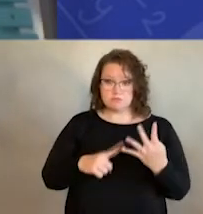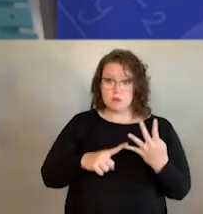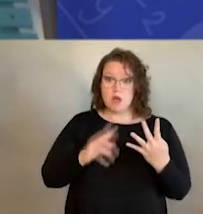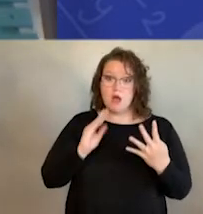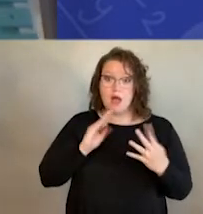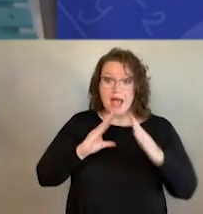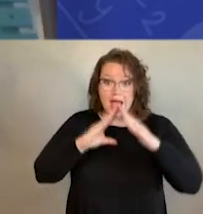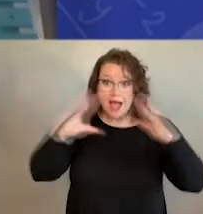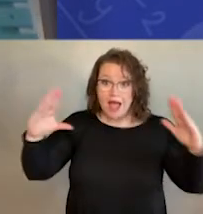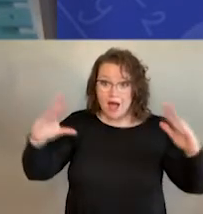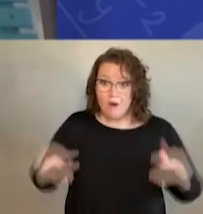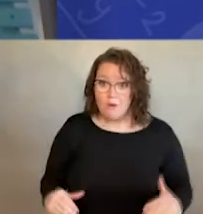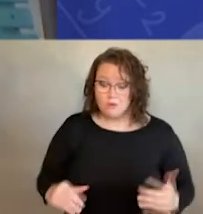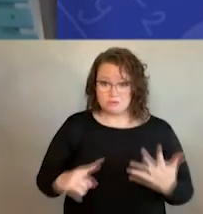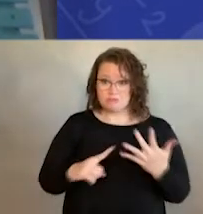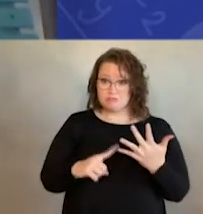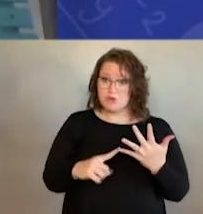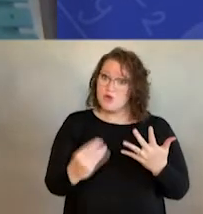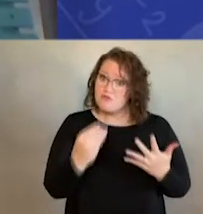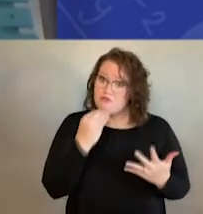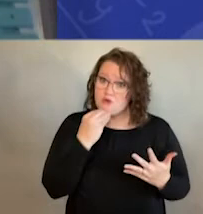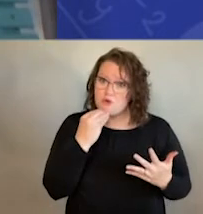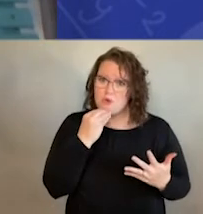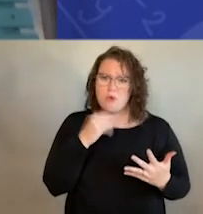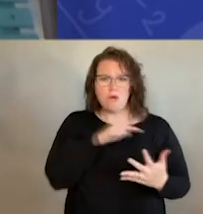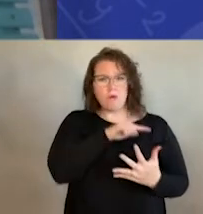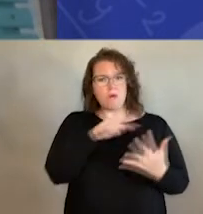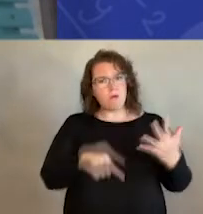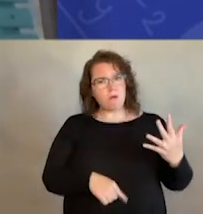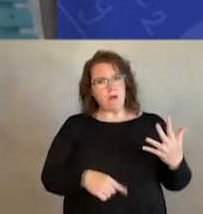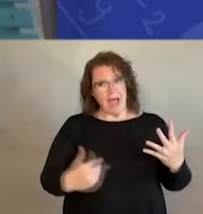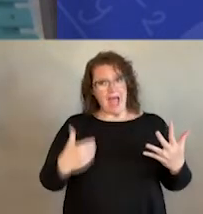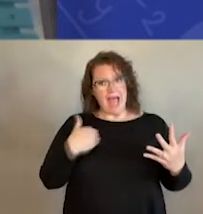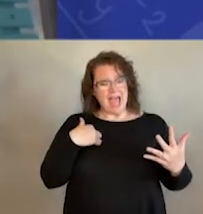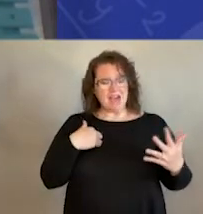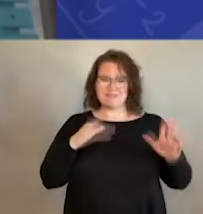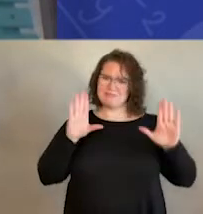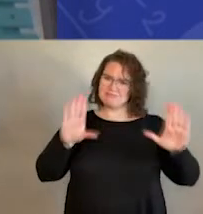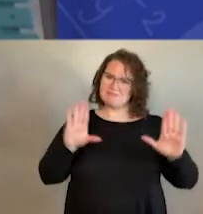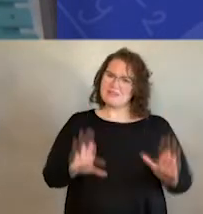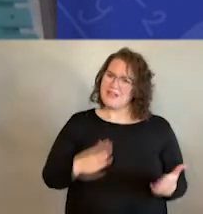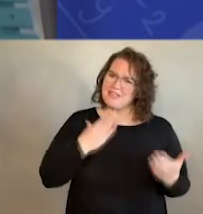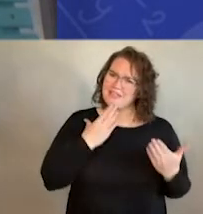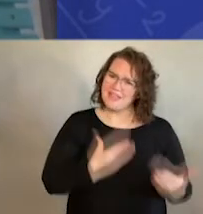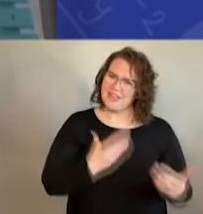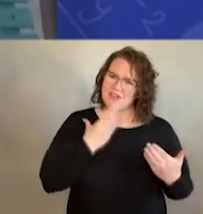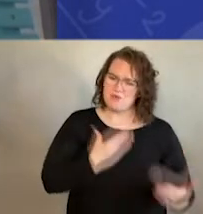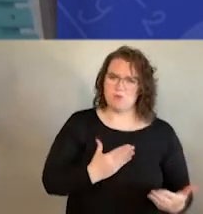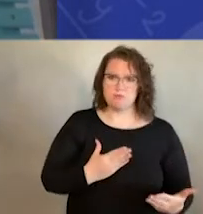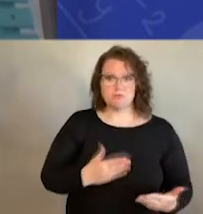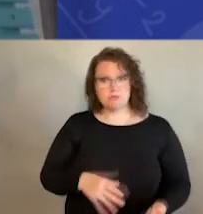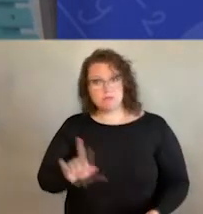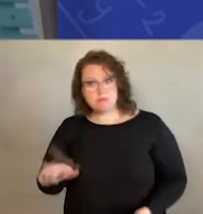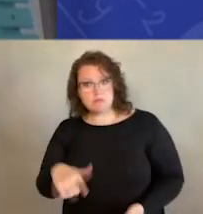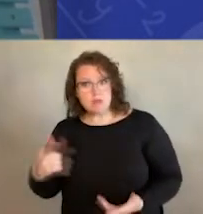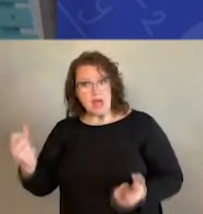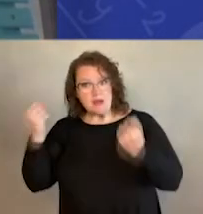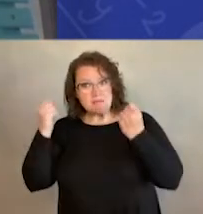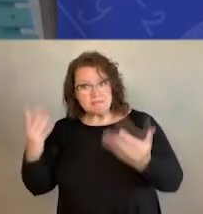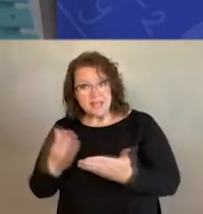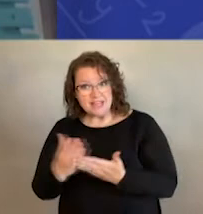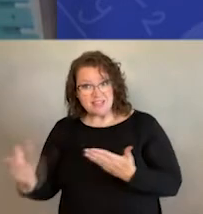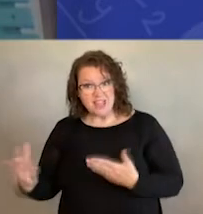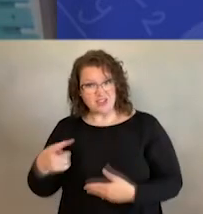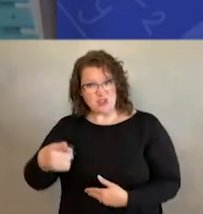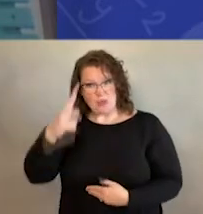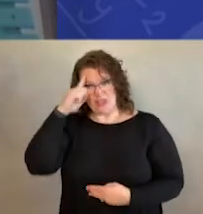for the food that I have to eat, and those are all great things to stop and be thankful for. But we have so many other things in our lives that we